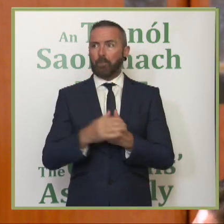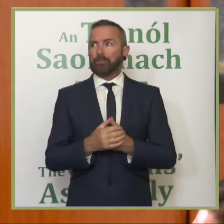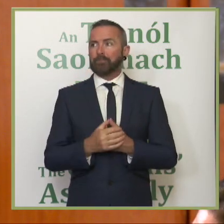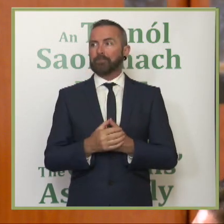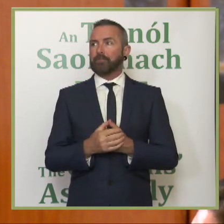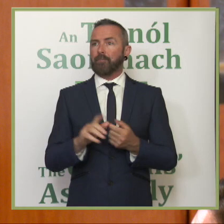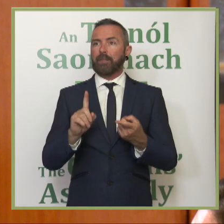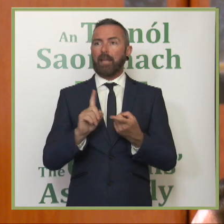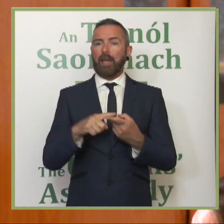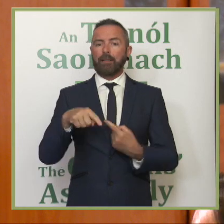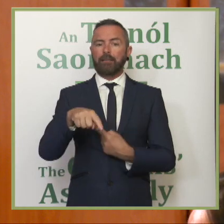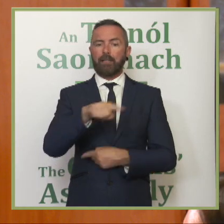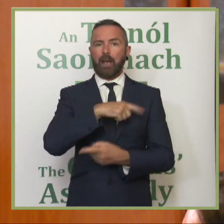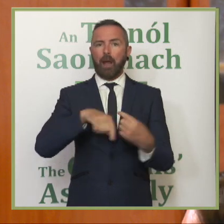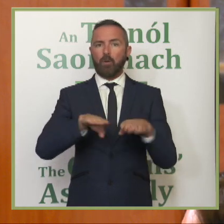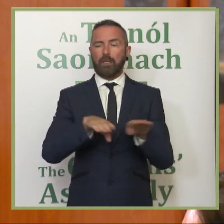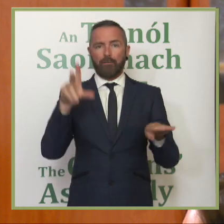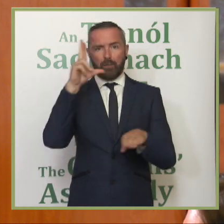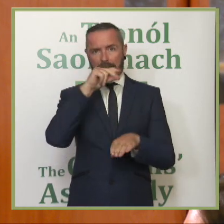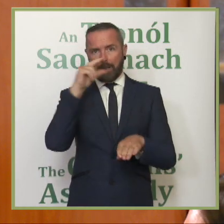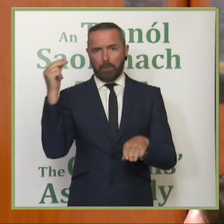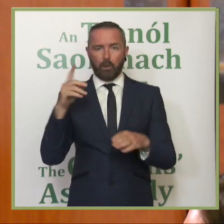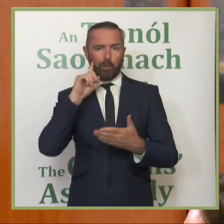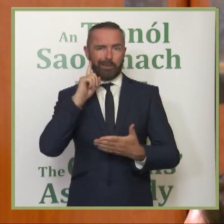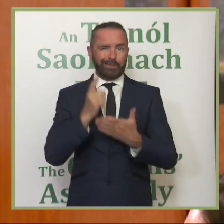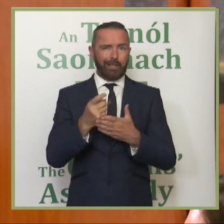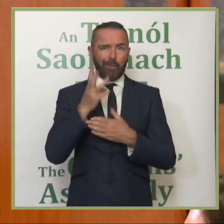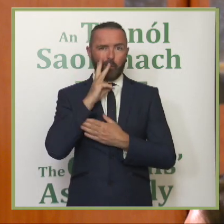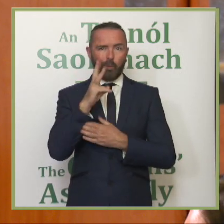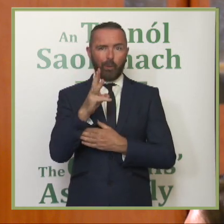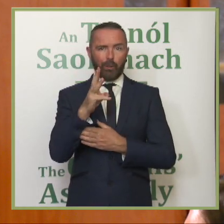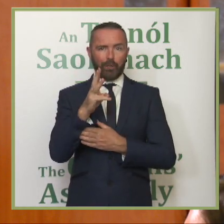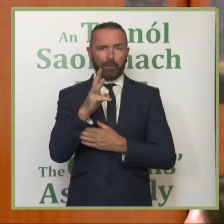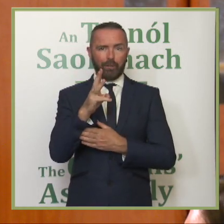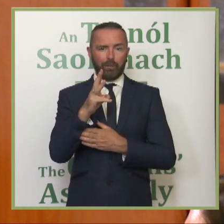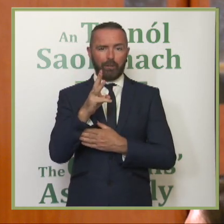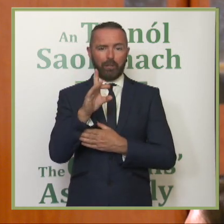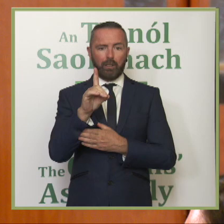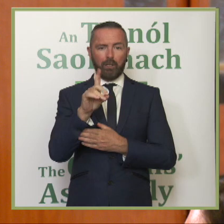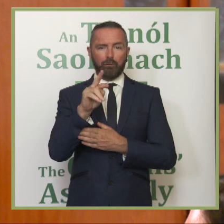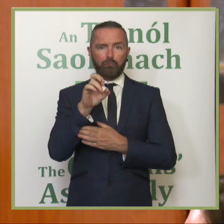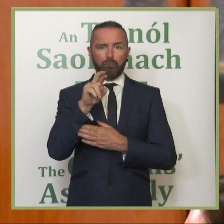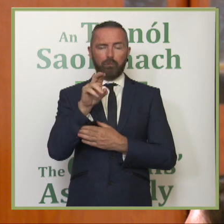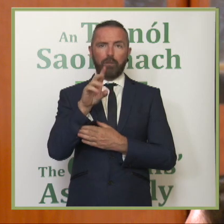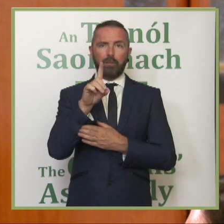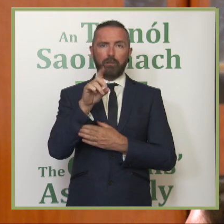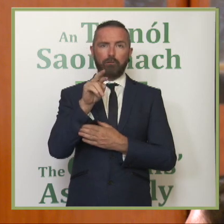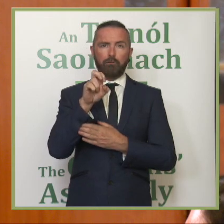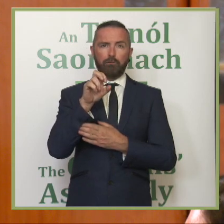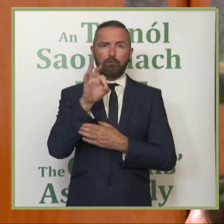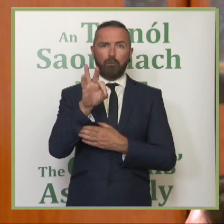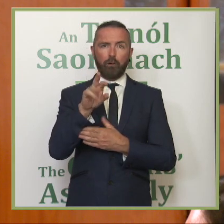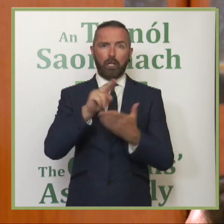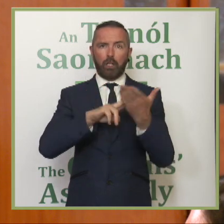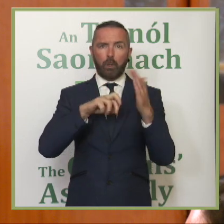at this table, for example, we decided that the word drug user is a more comprehensive